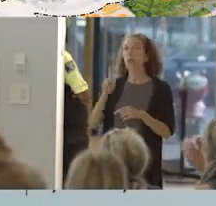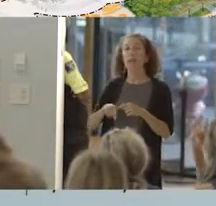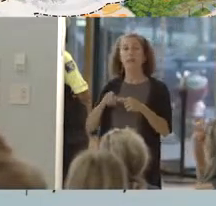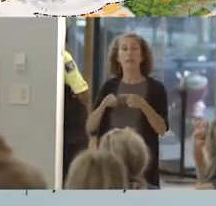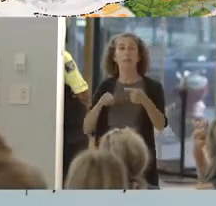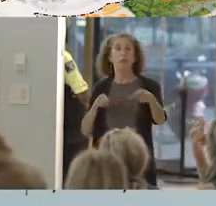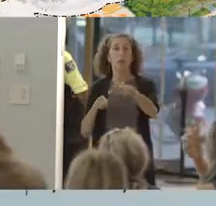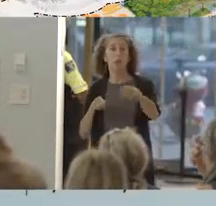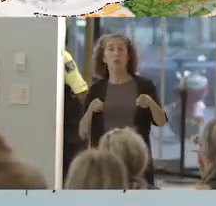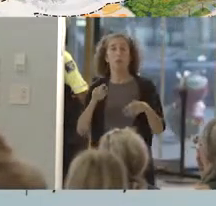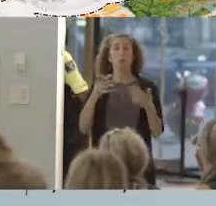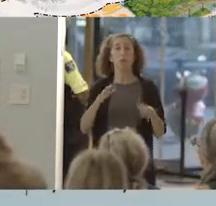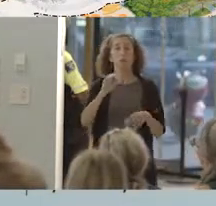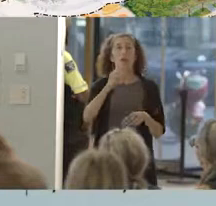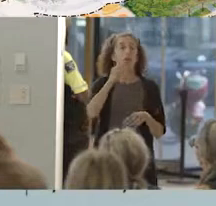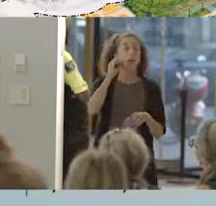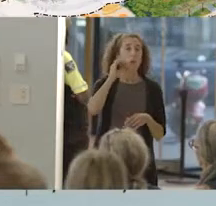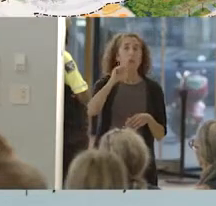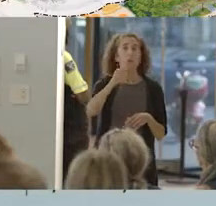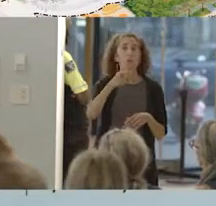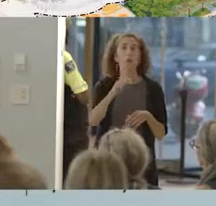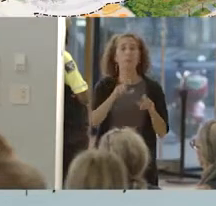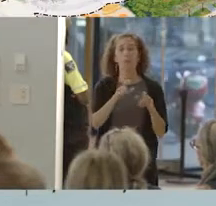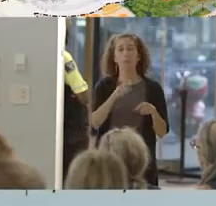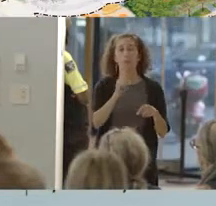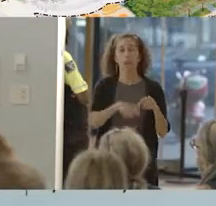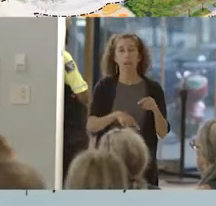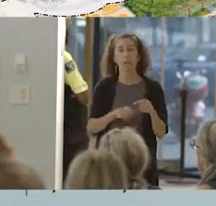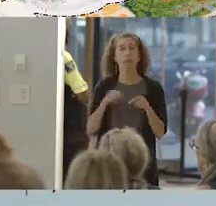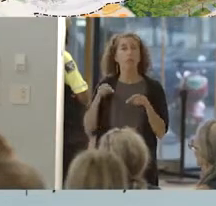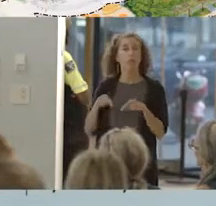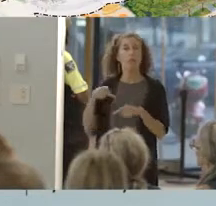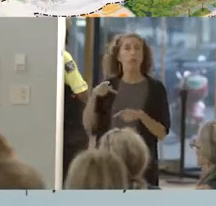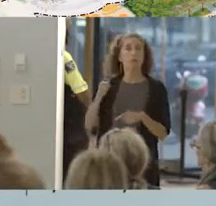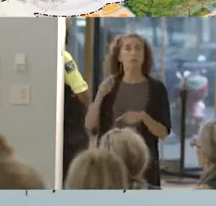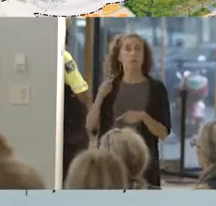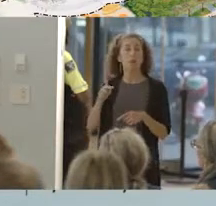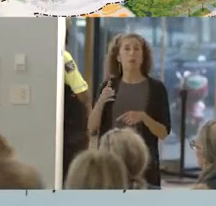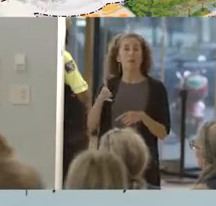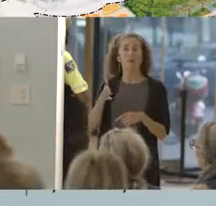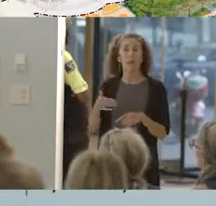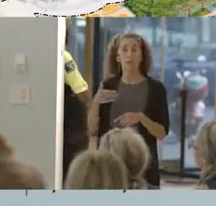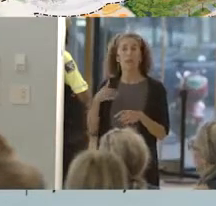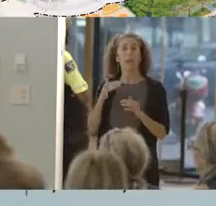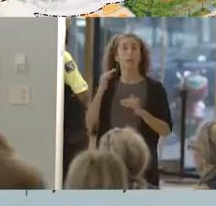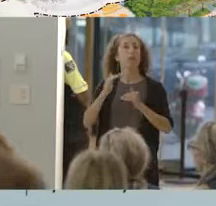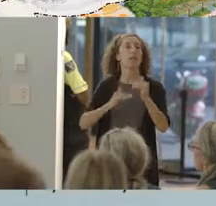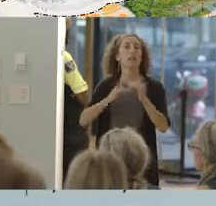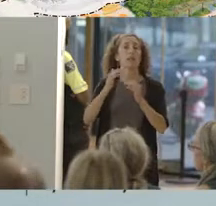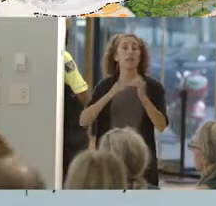floor apartments. There are construction impacts within basically